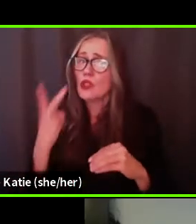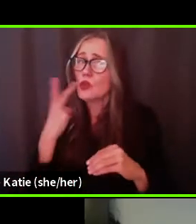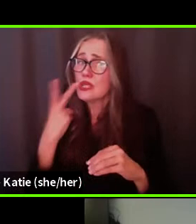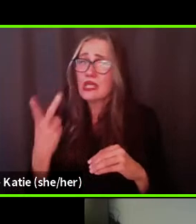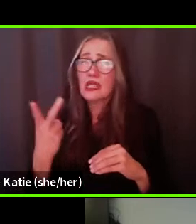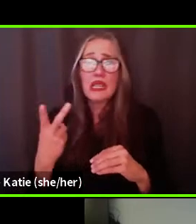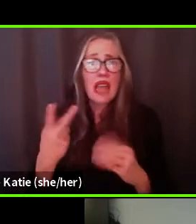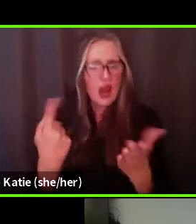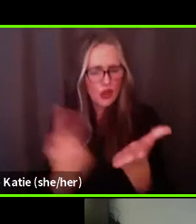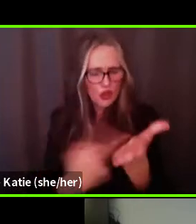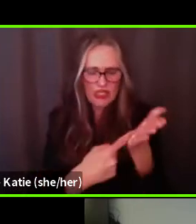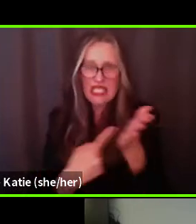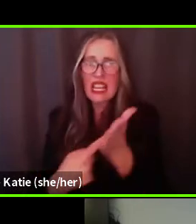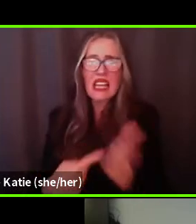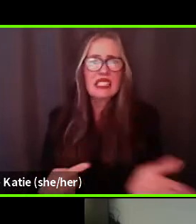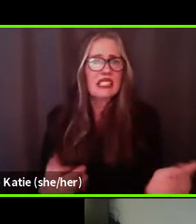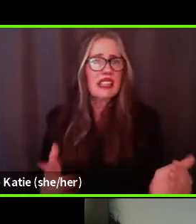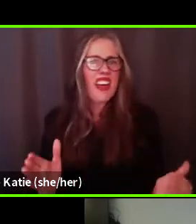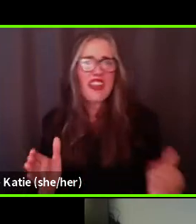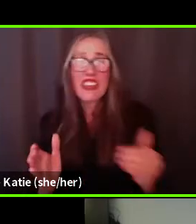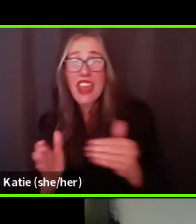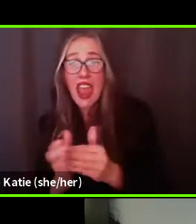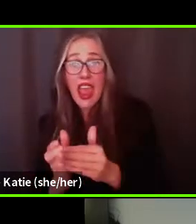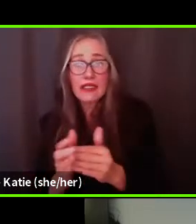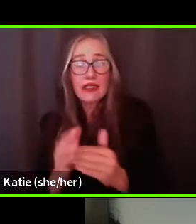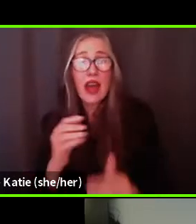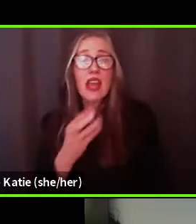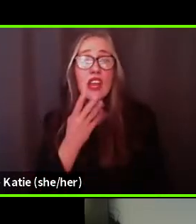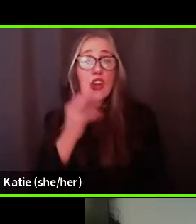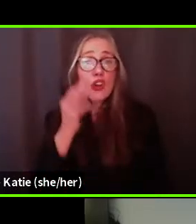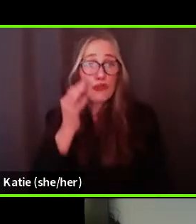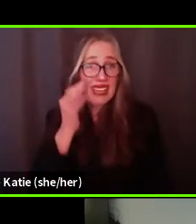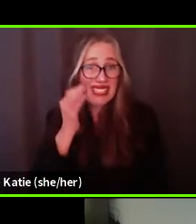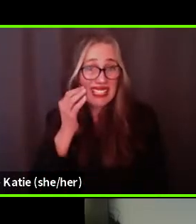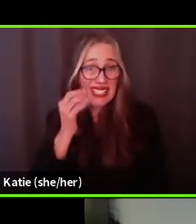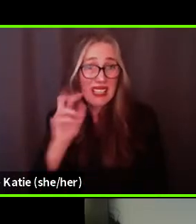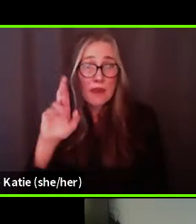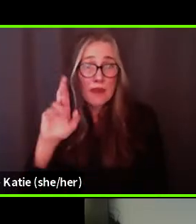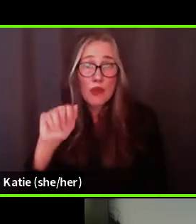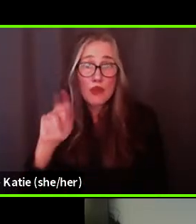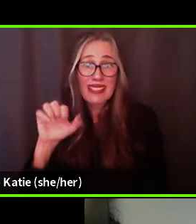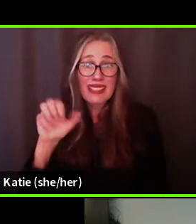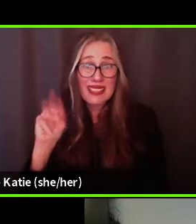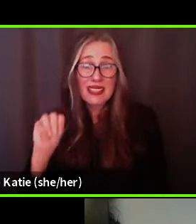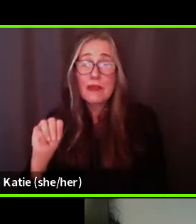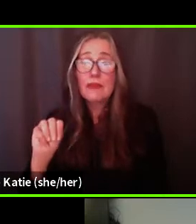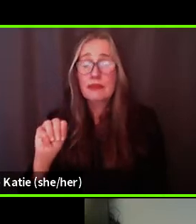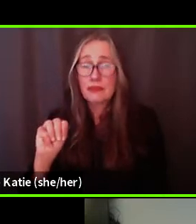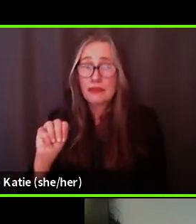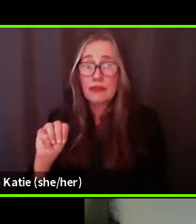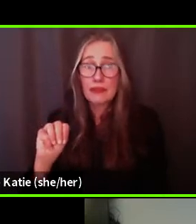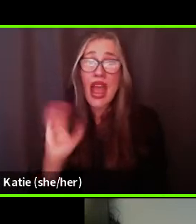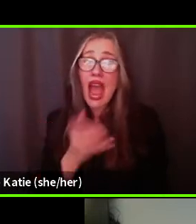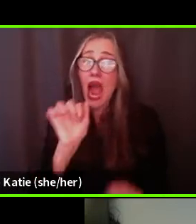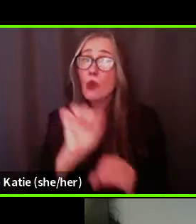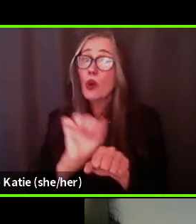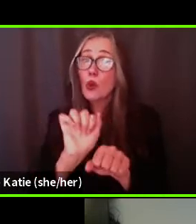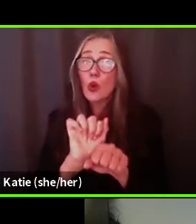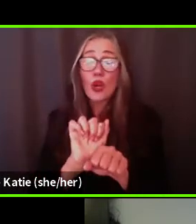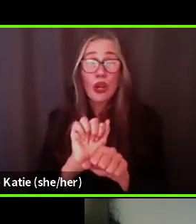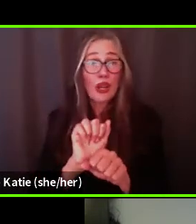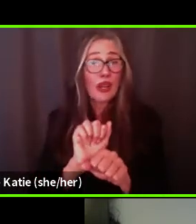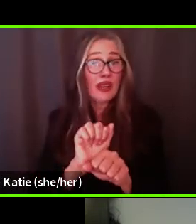discussed um as well um i think we have a depth and a breadth in our work that is